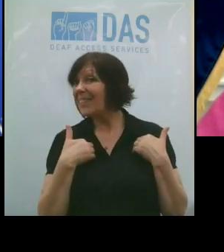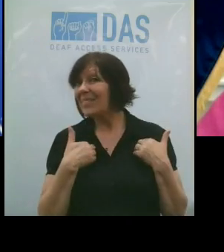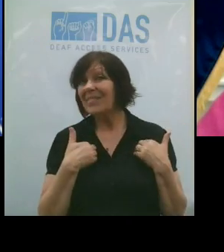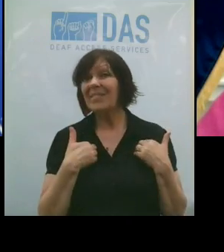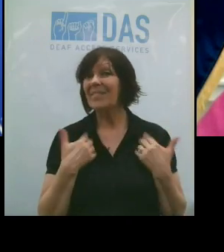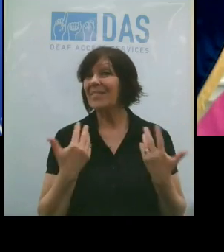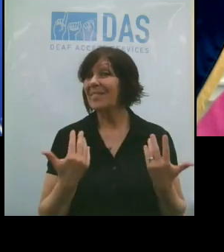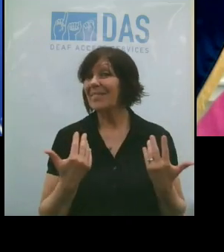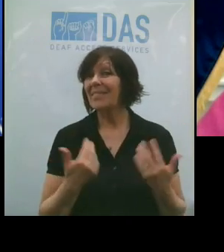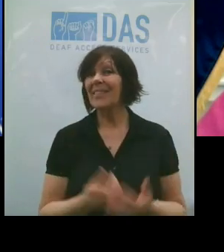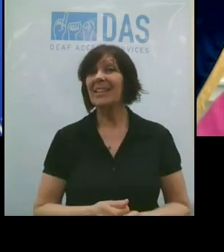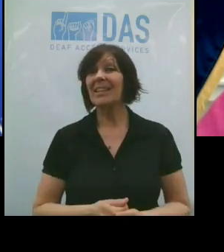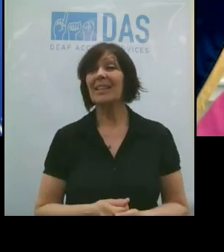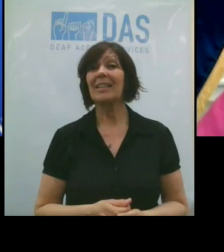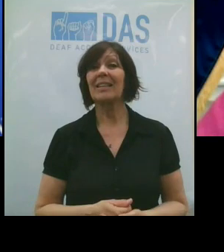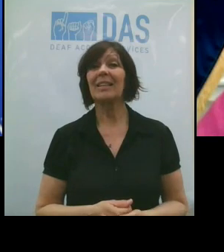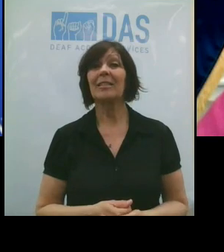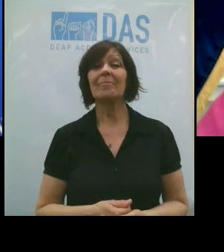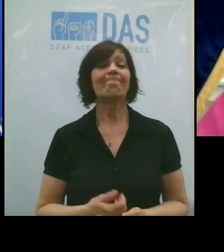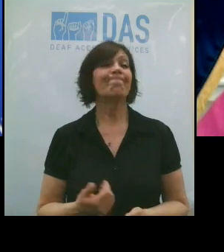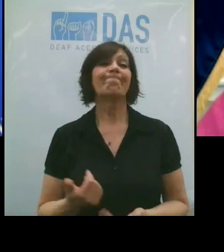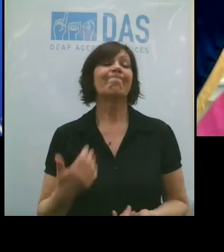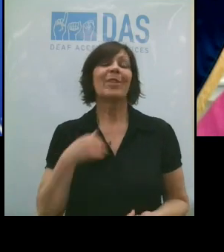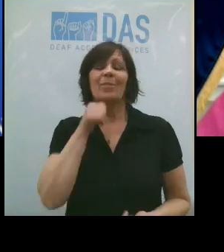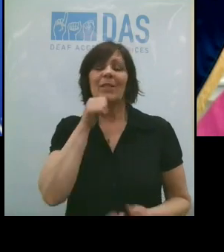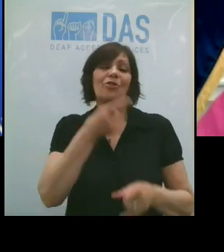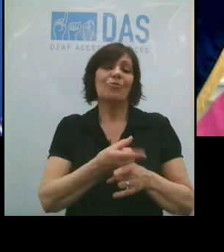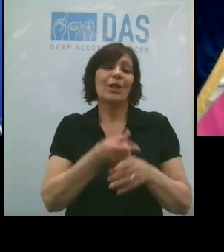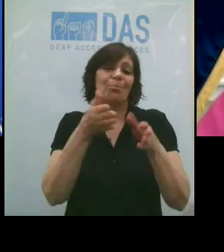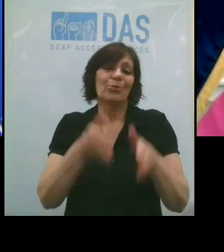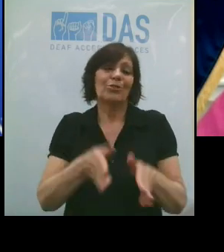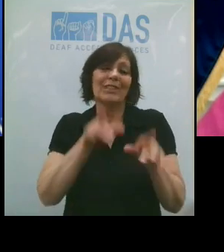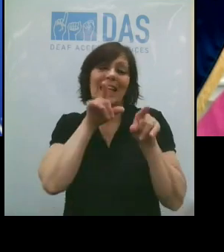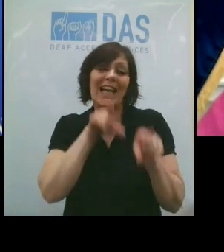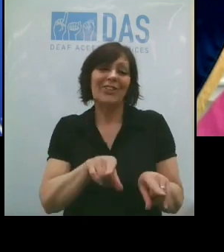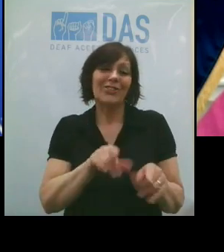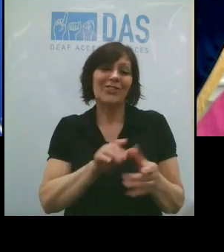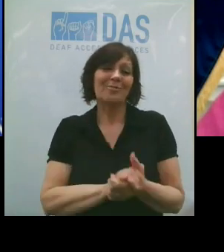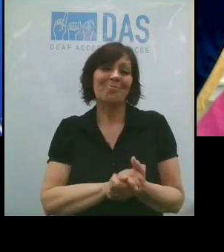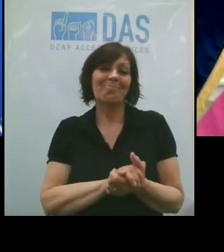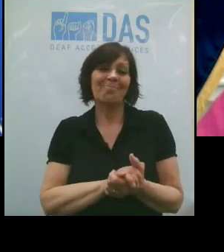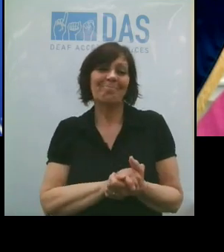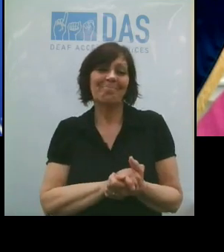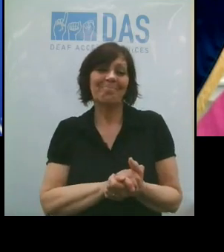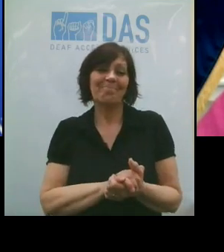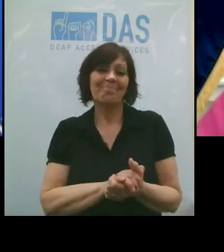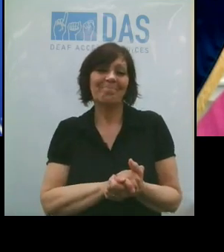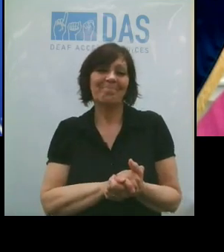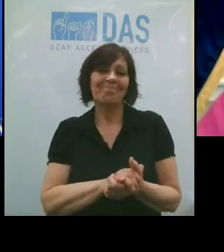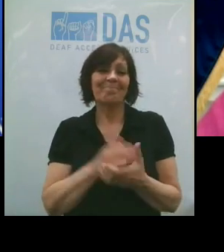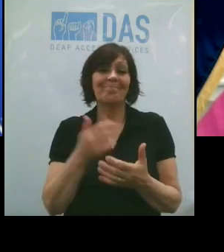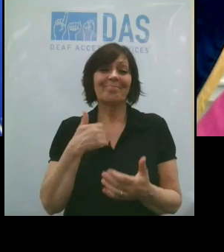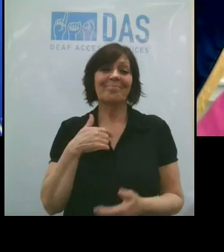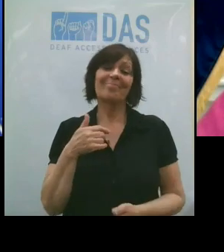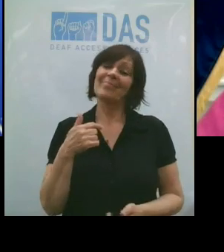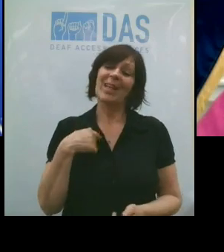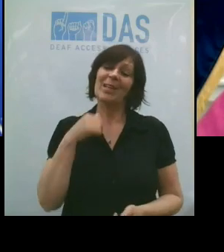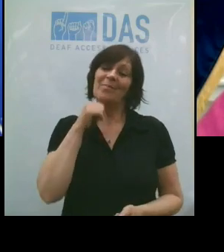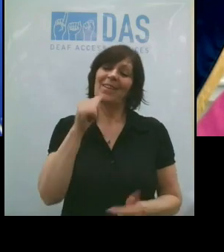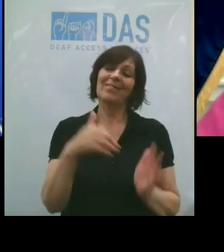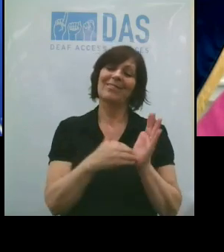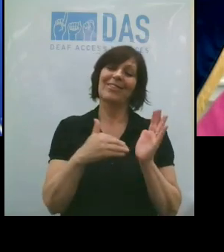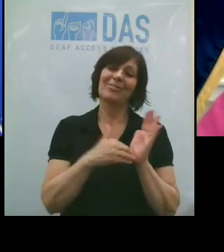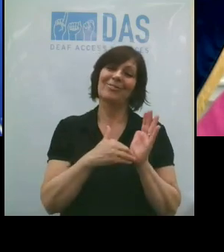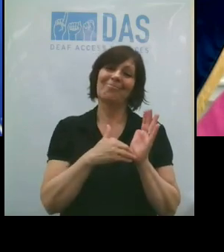summer? I don't know if I'm the right person to be answering that question. I have a Juris Doctorate, but I am not